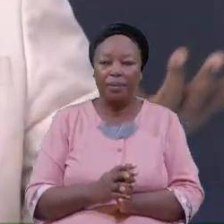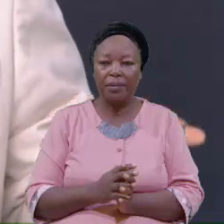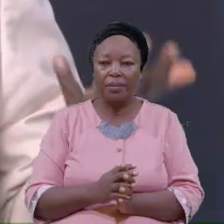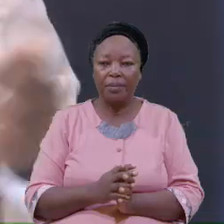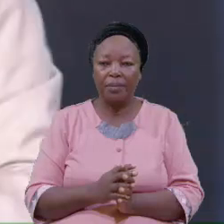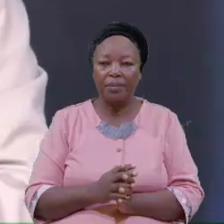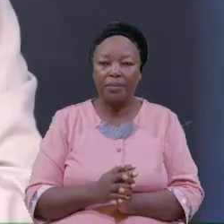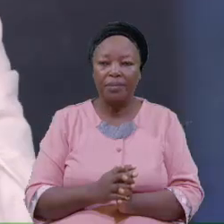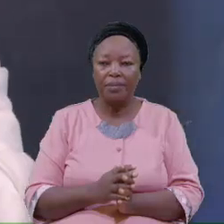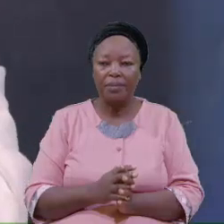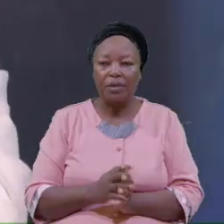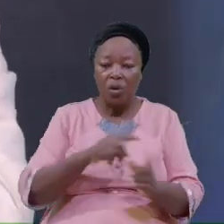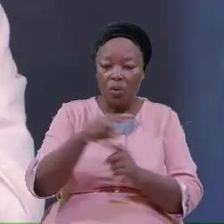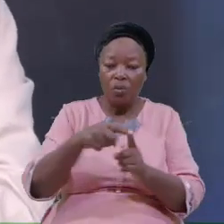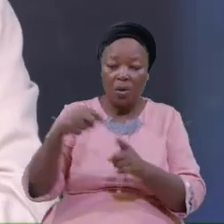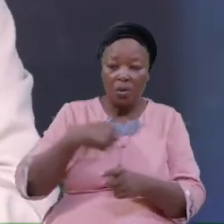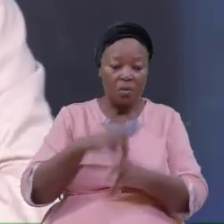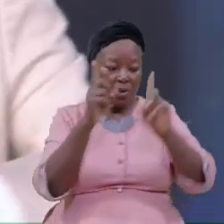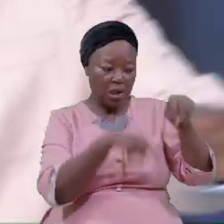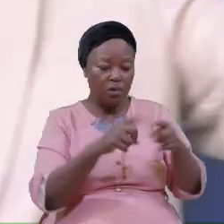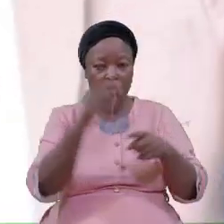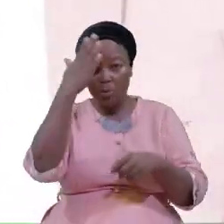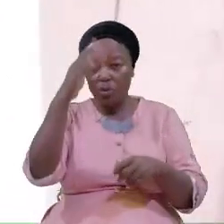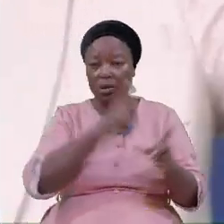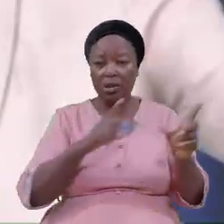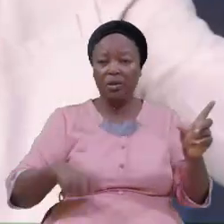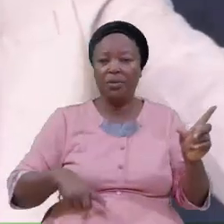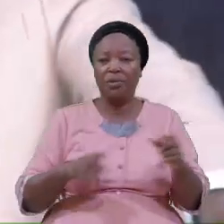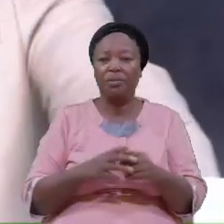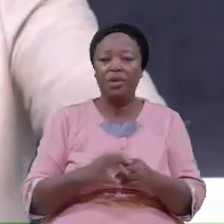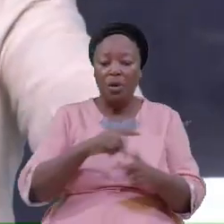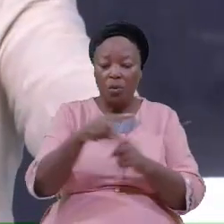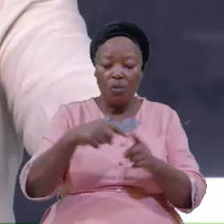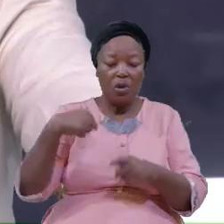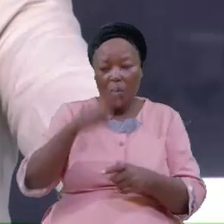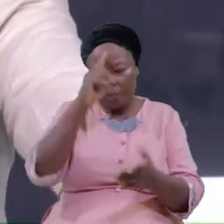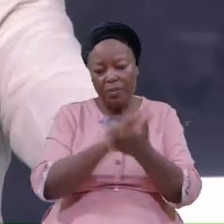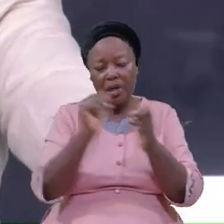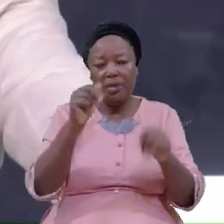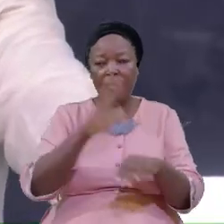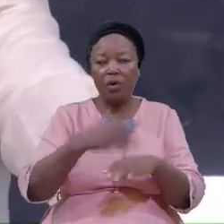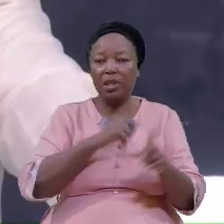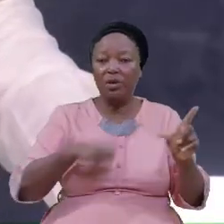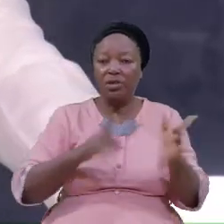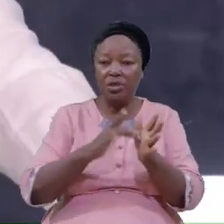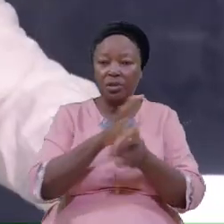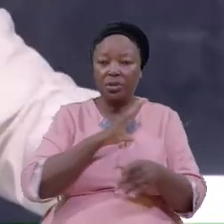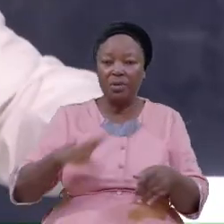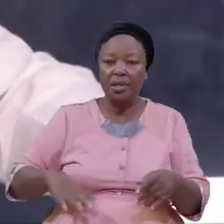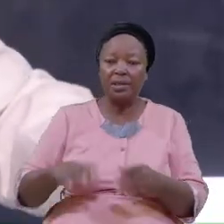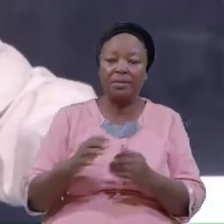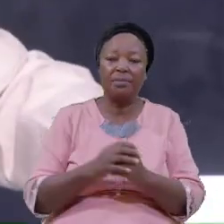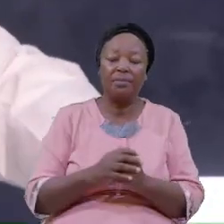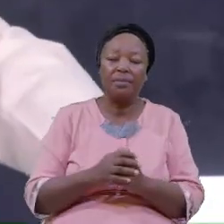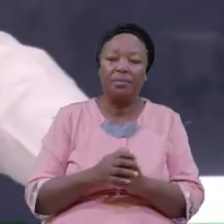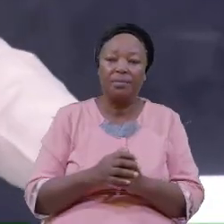When we came to know the Lord, when we believed on the Lord Jesus Christ, he gave